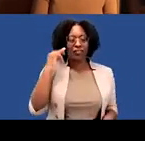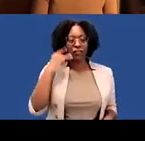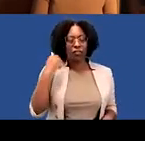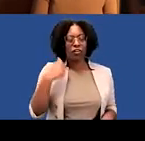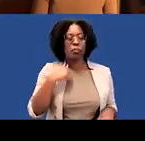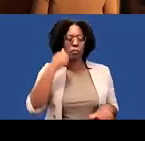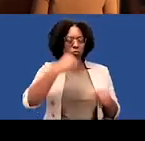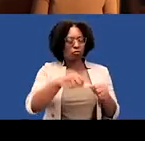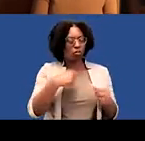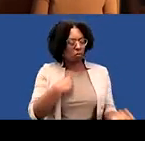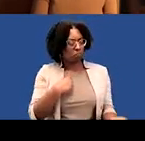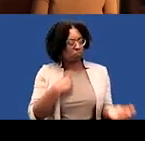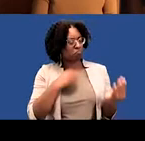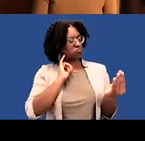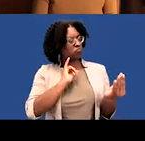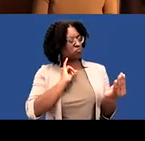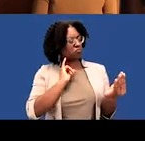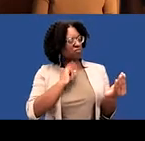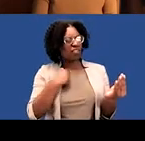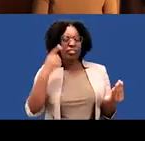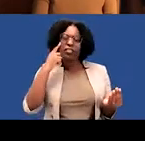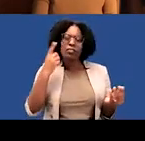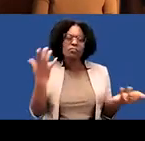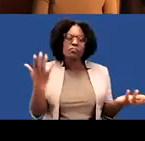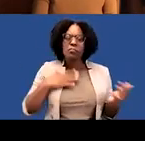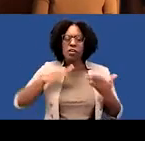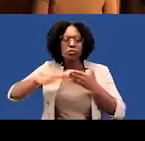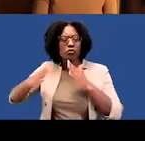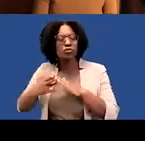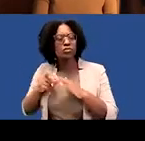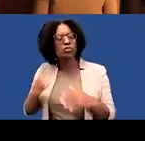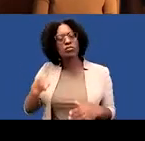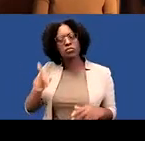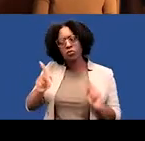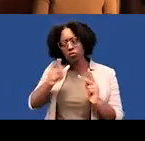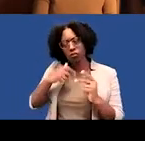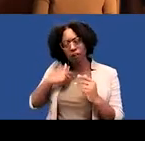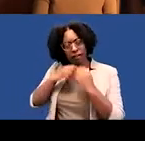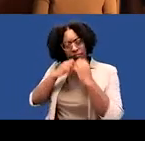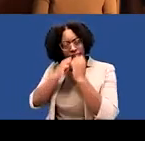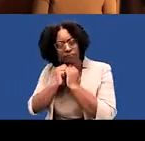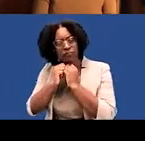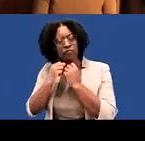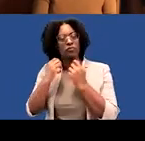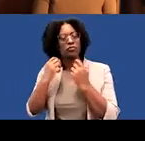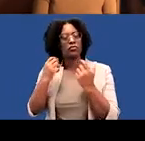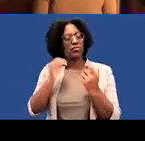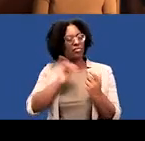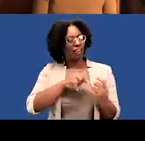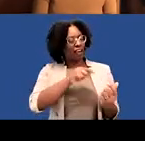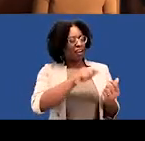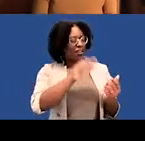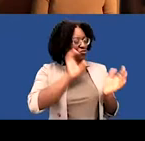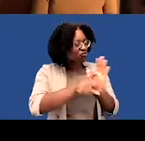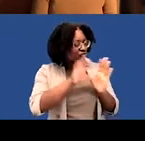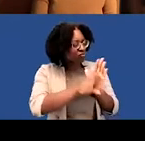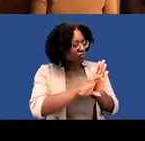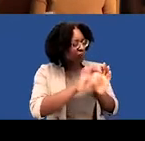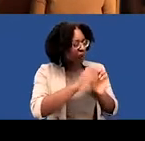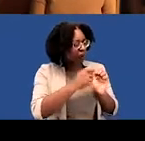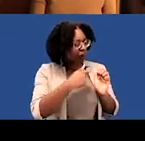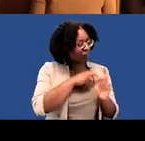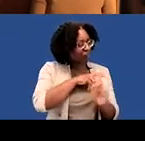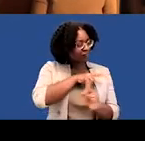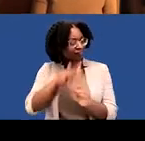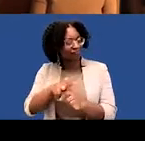look like for my community, for the people that I love, for the people that I don't know, but this was